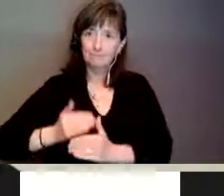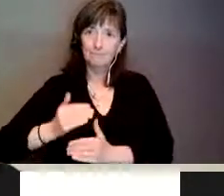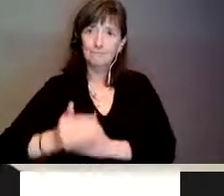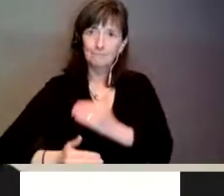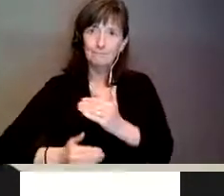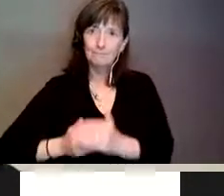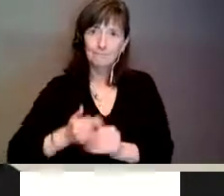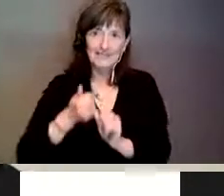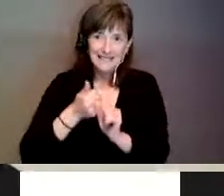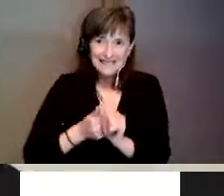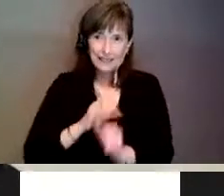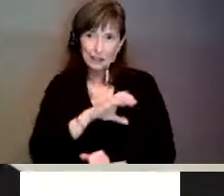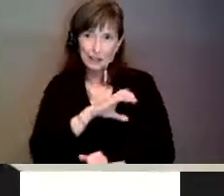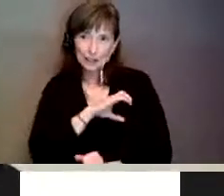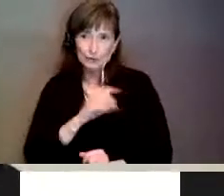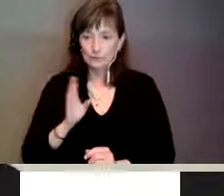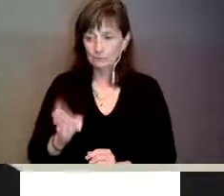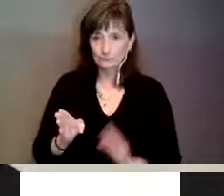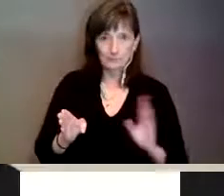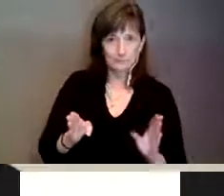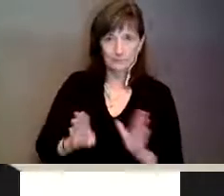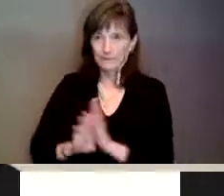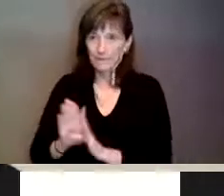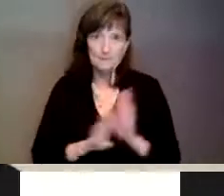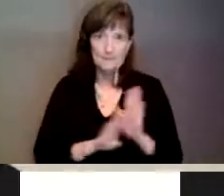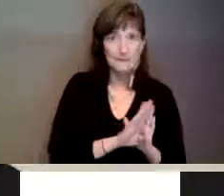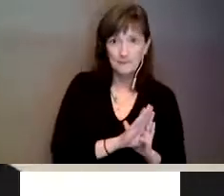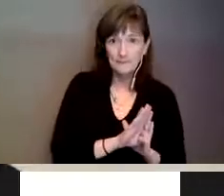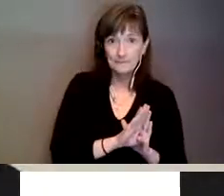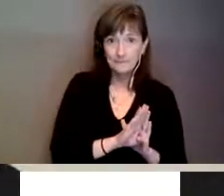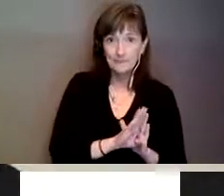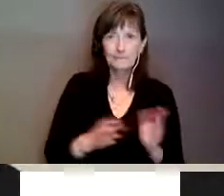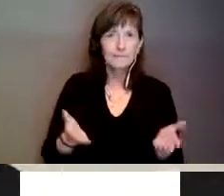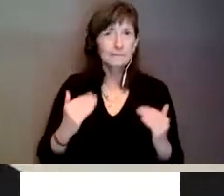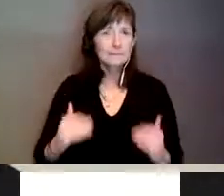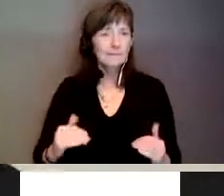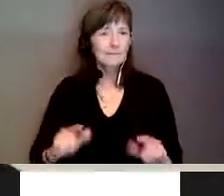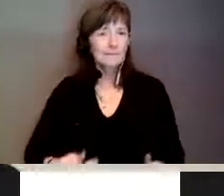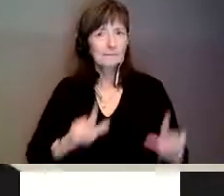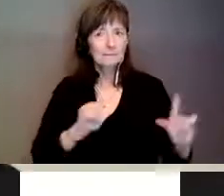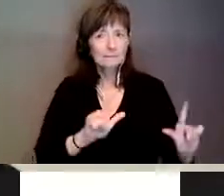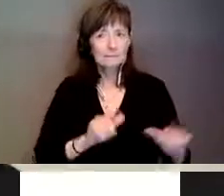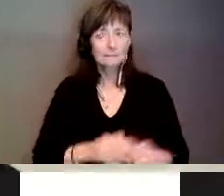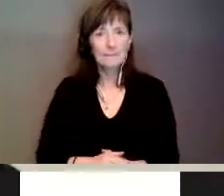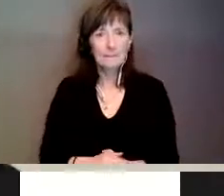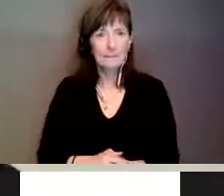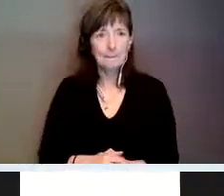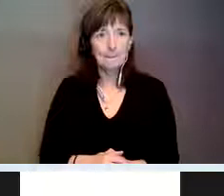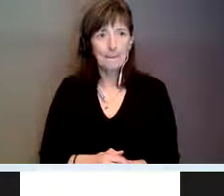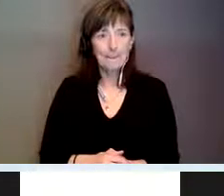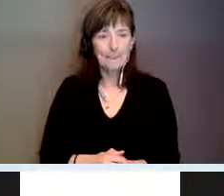in the situation. And if we can go to the next slide, please.